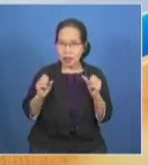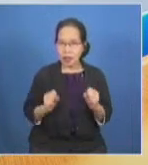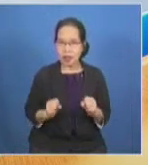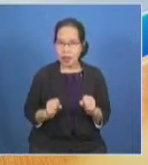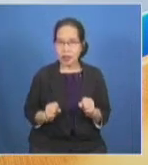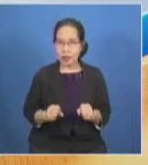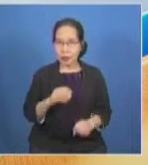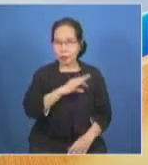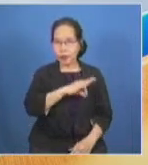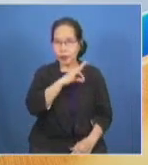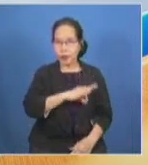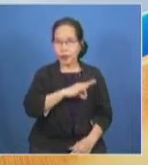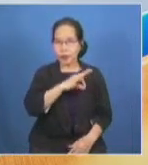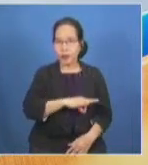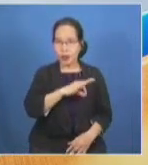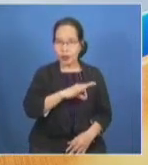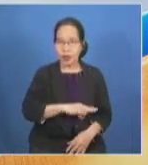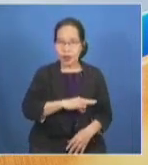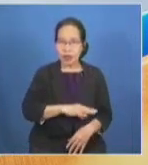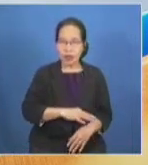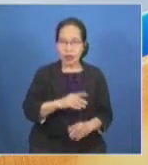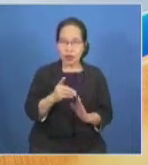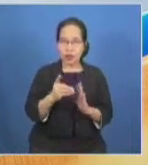other matters that we can